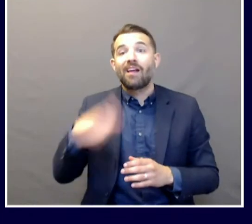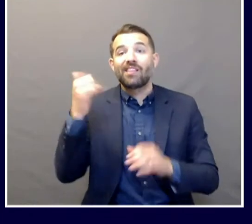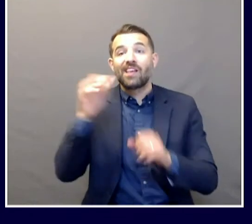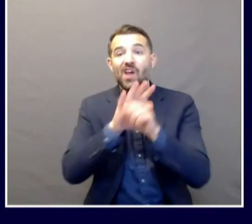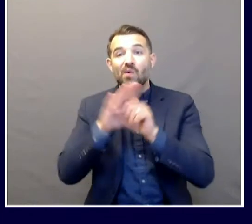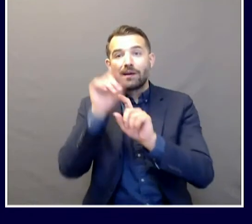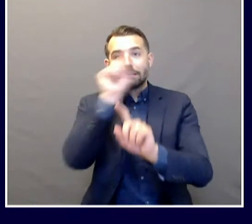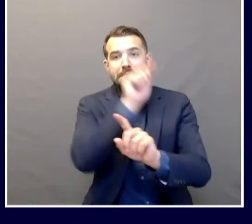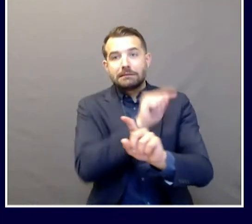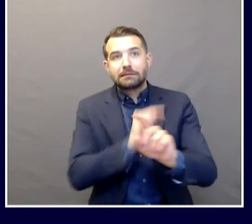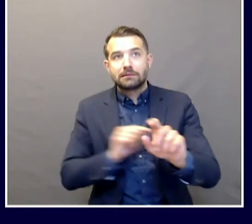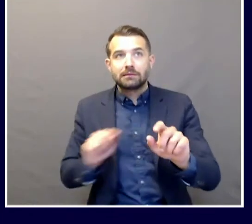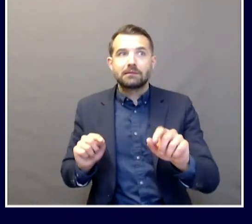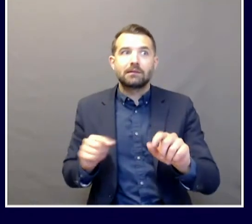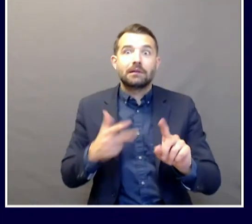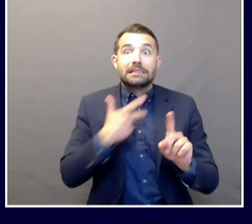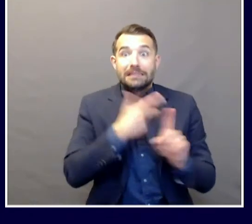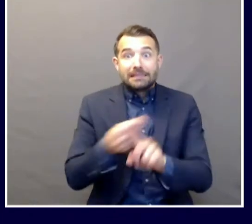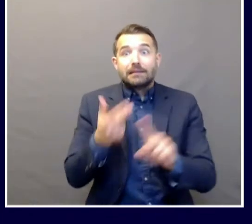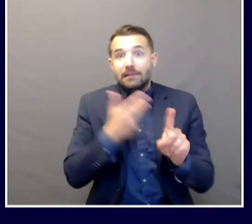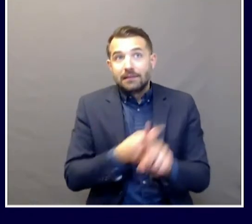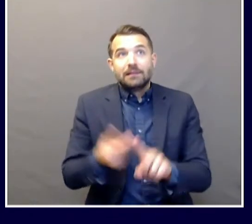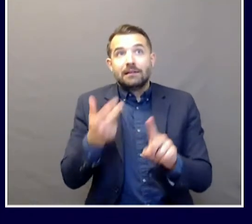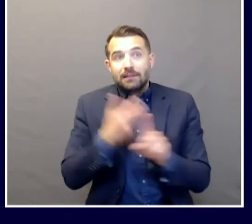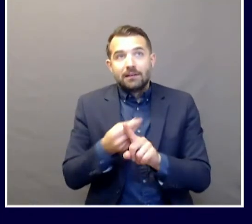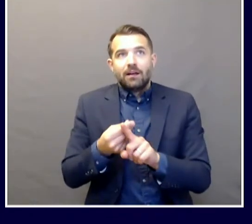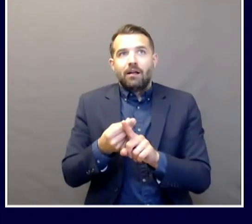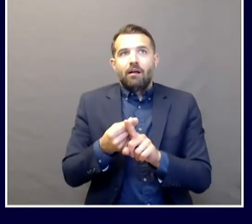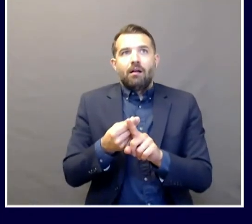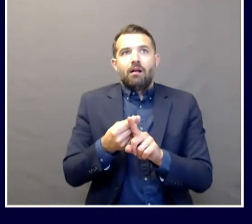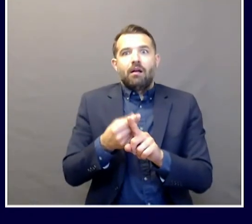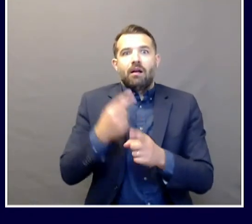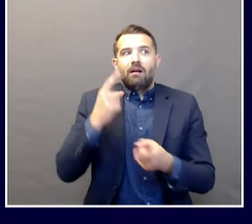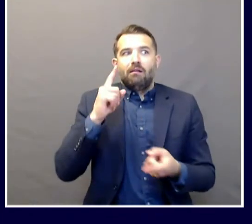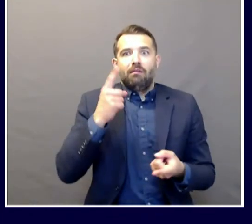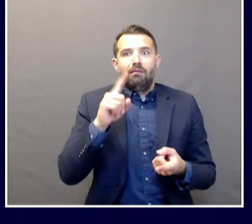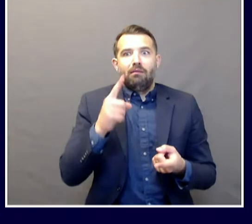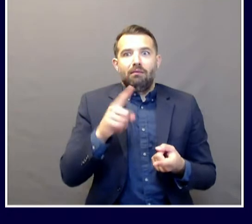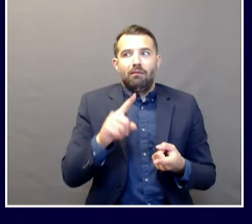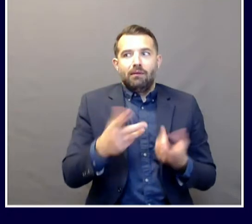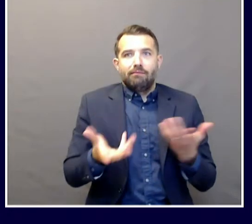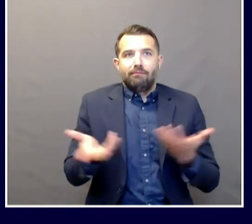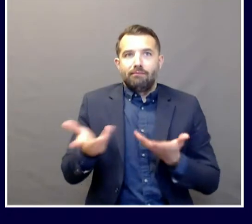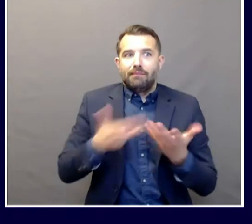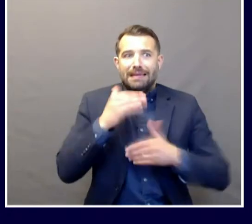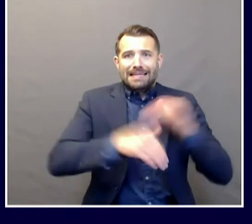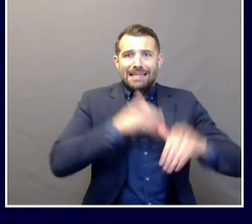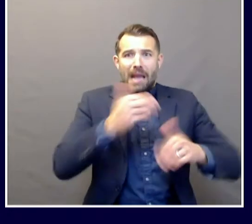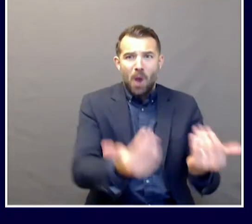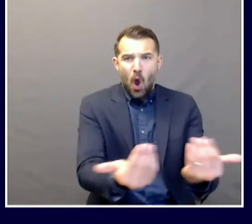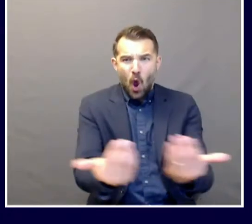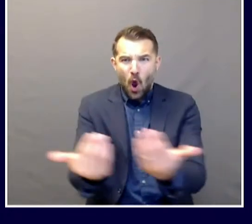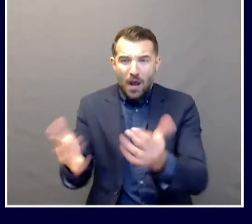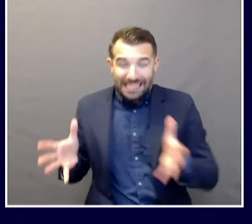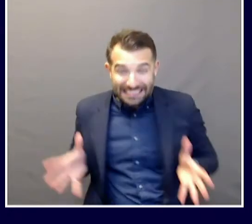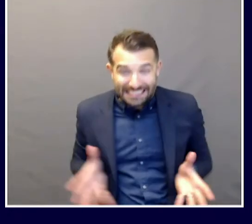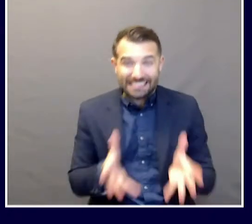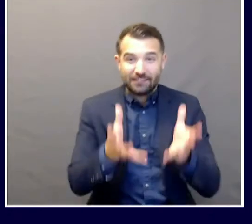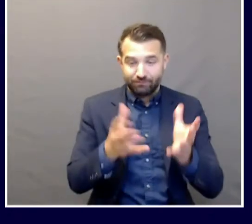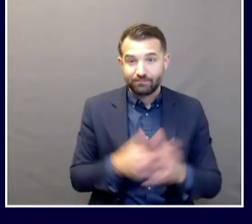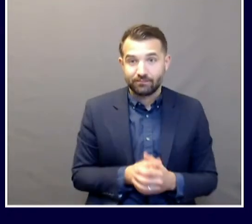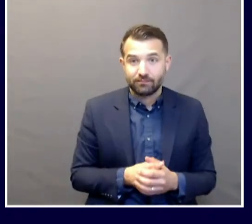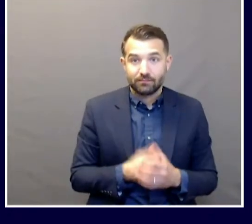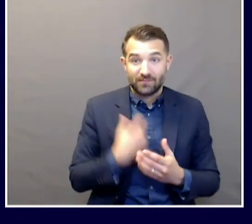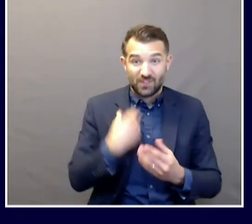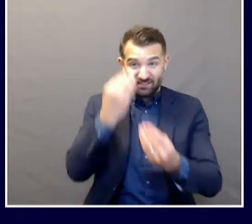but nothing unique about Aroostook County. And indeed, speaking of that mobile unit again, we're coming up to Aroostook County in